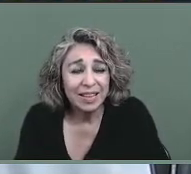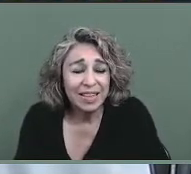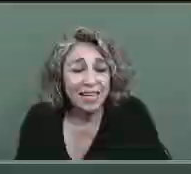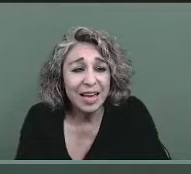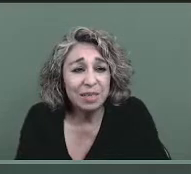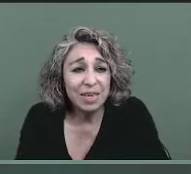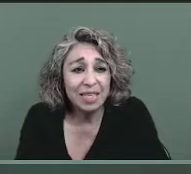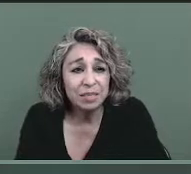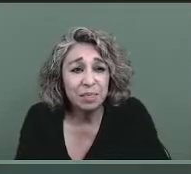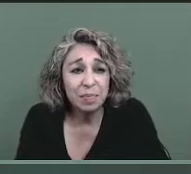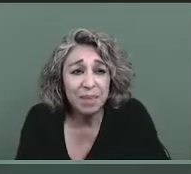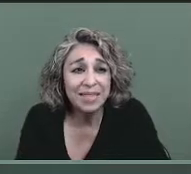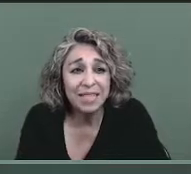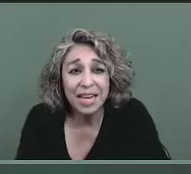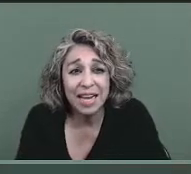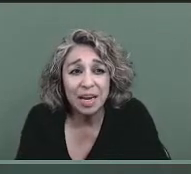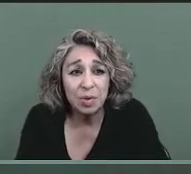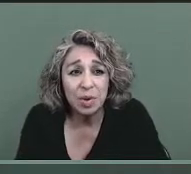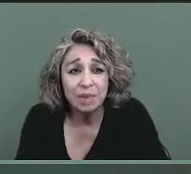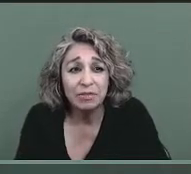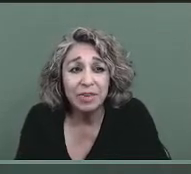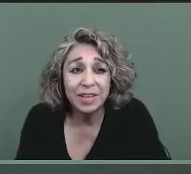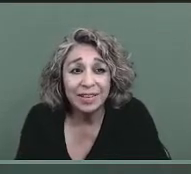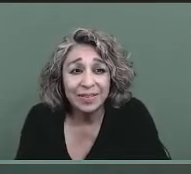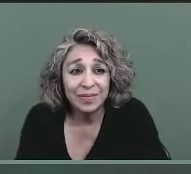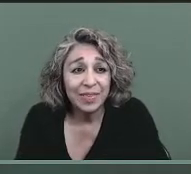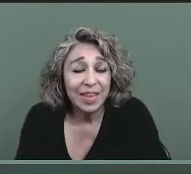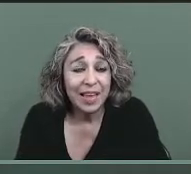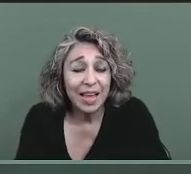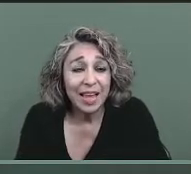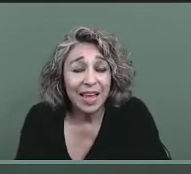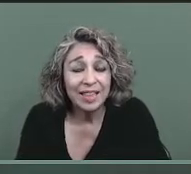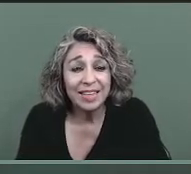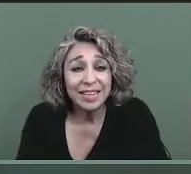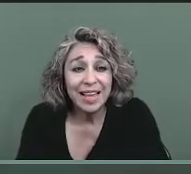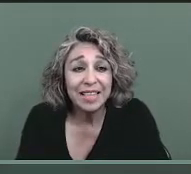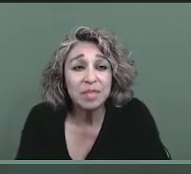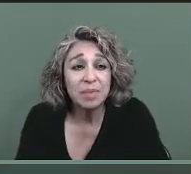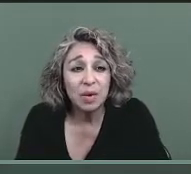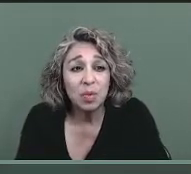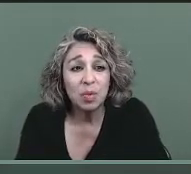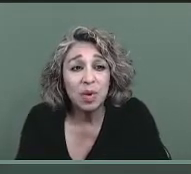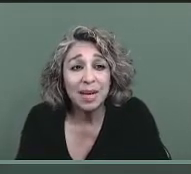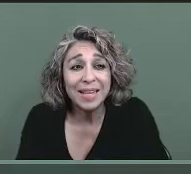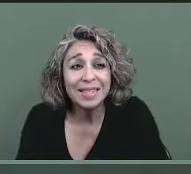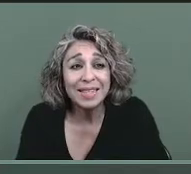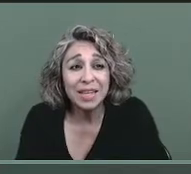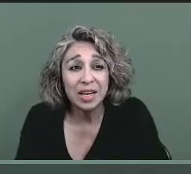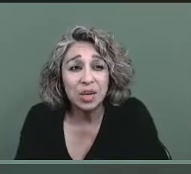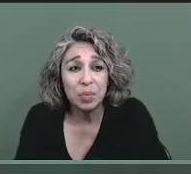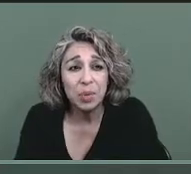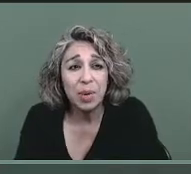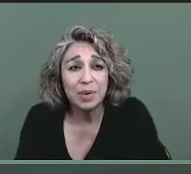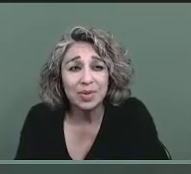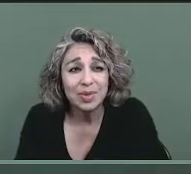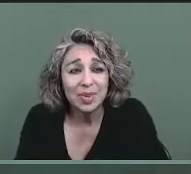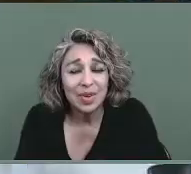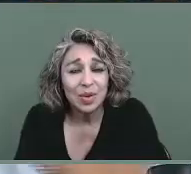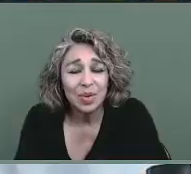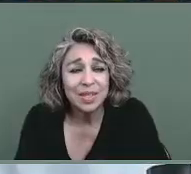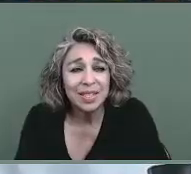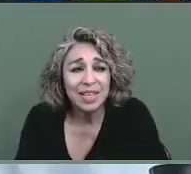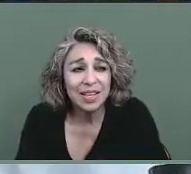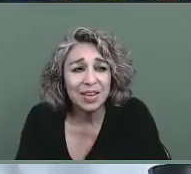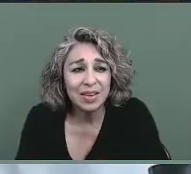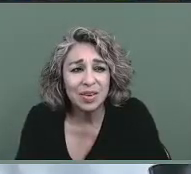time I spend standing on one foot and they ask me what is it that you propose